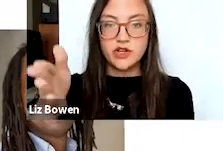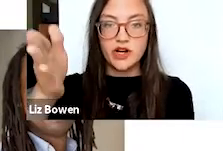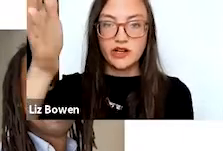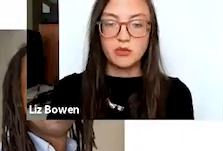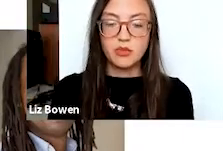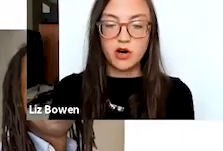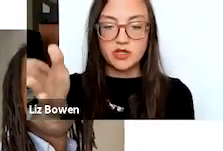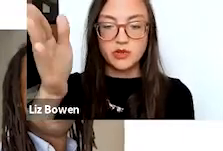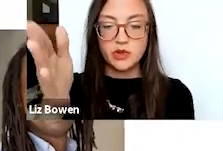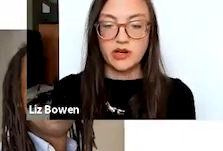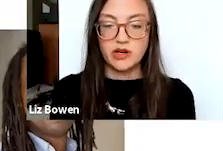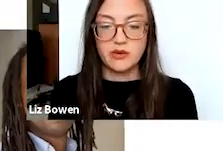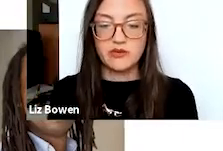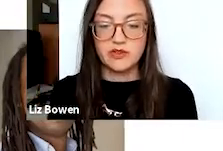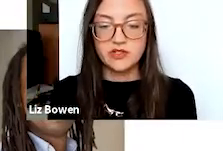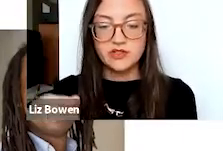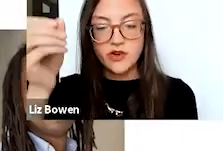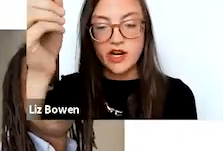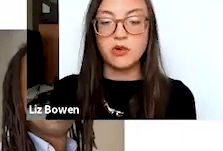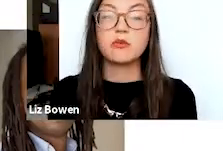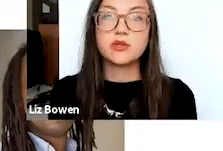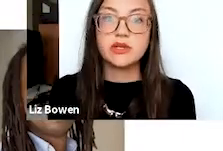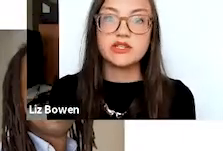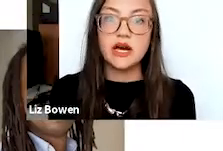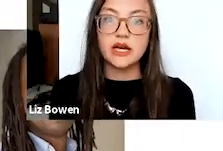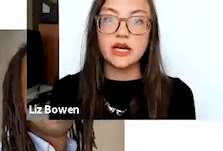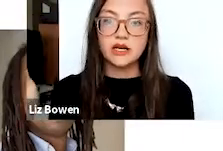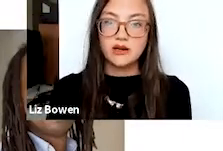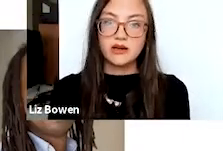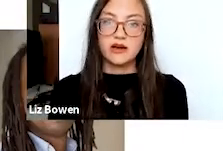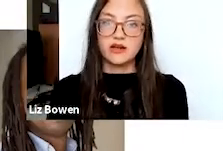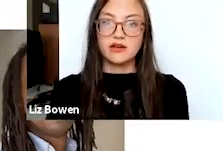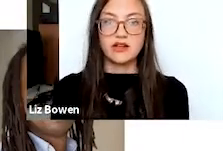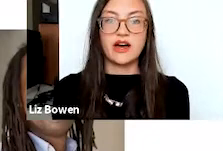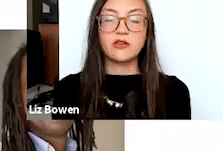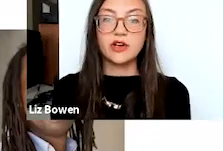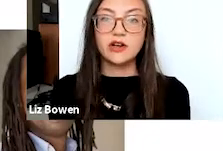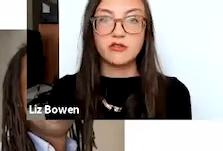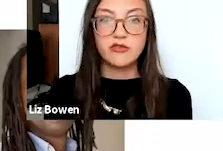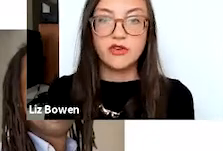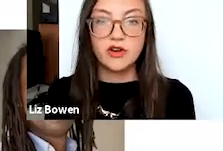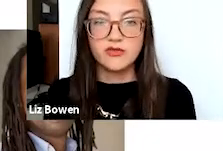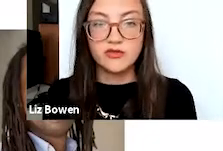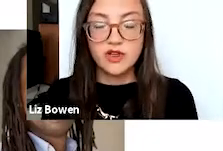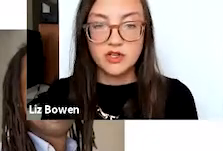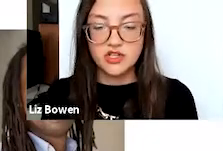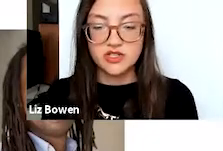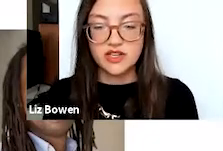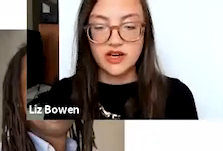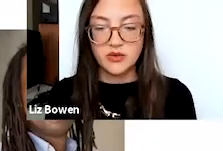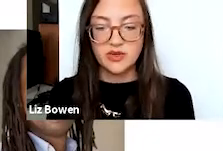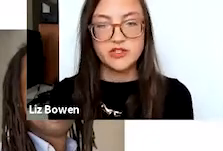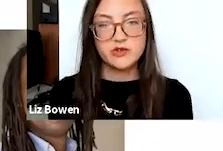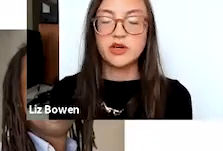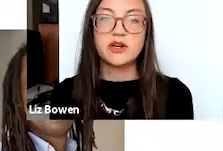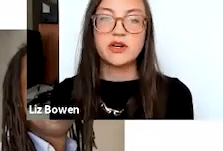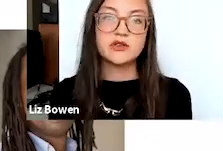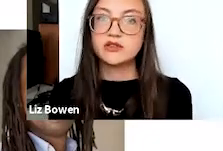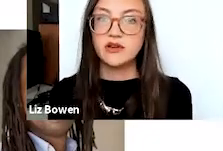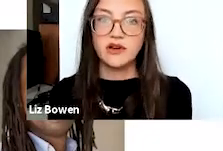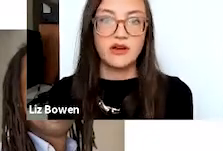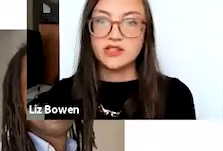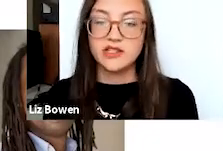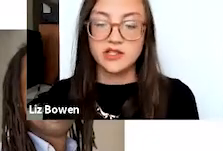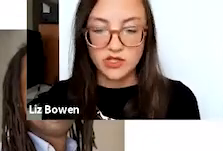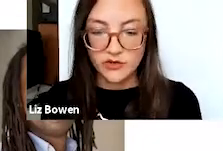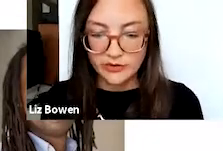by dragging the bar between, there's a dividing bar between the slide and the gallery of images. And so you can make